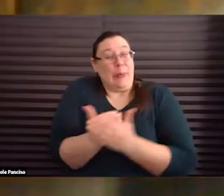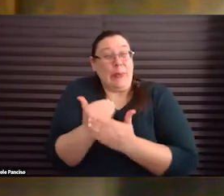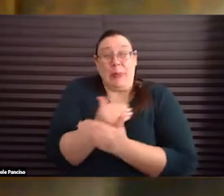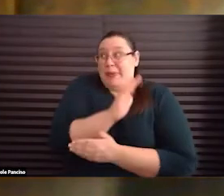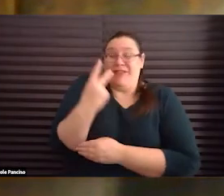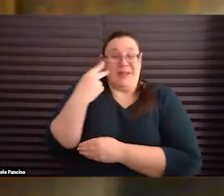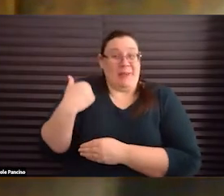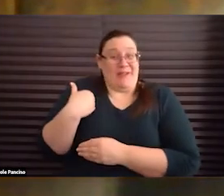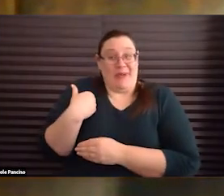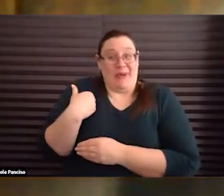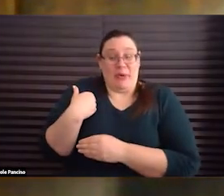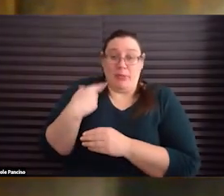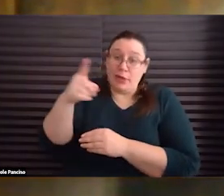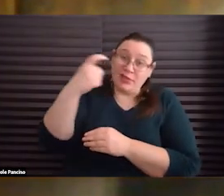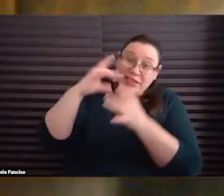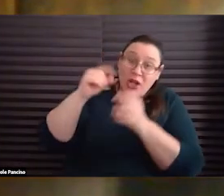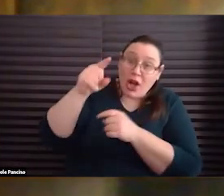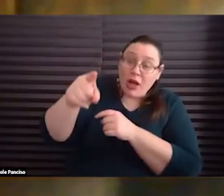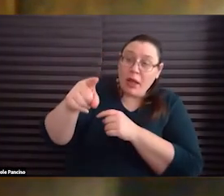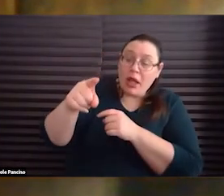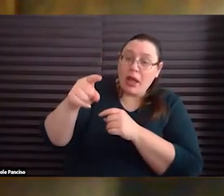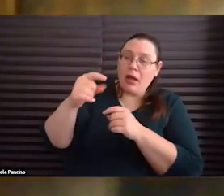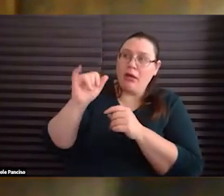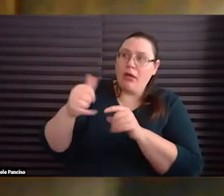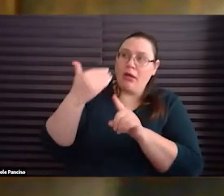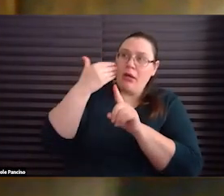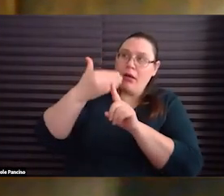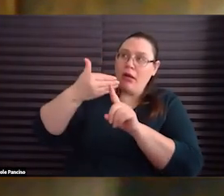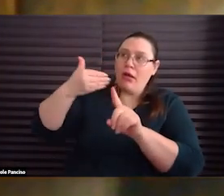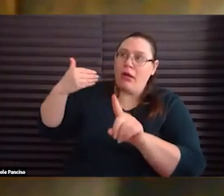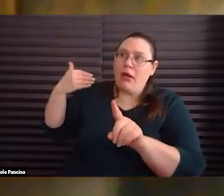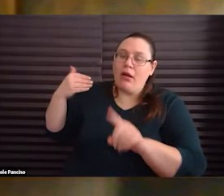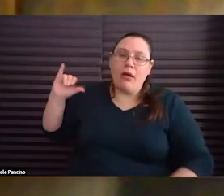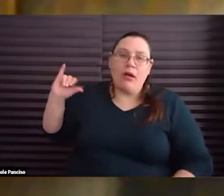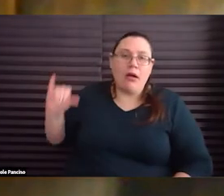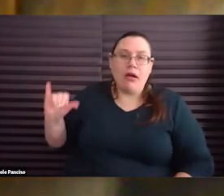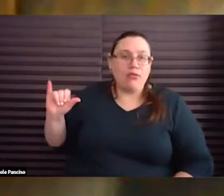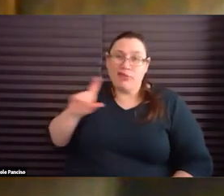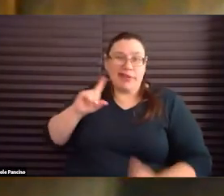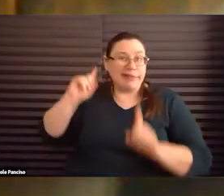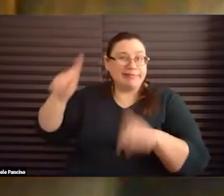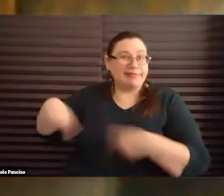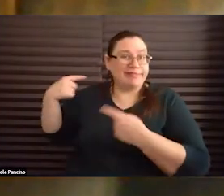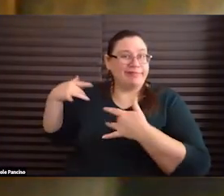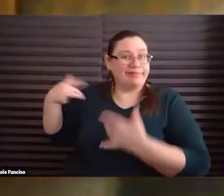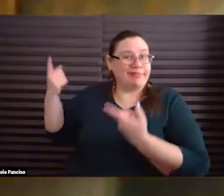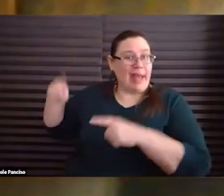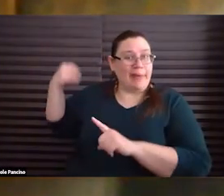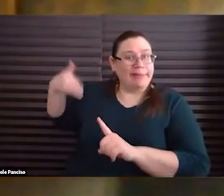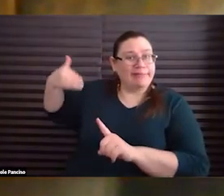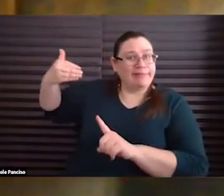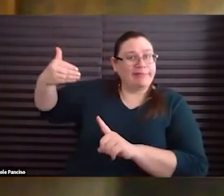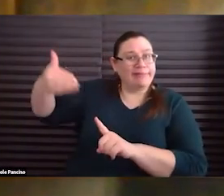unprecedented. And what you just said suggests that this is just an extension of trends that we've seen for many